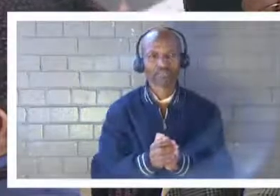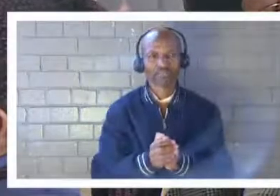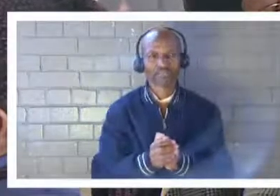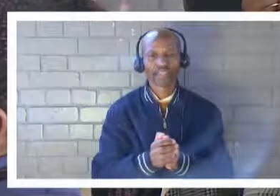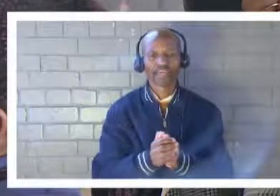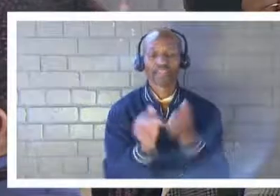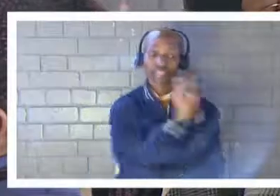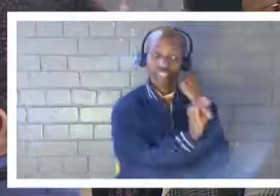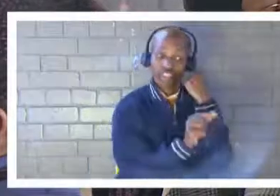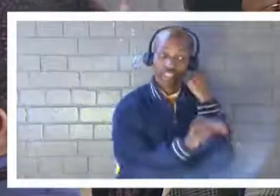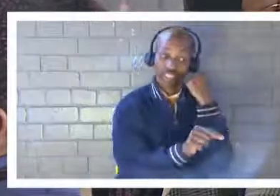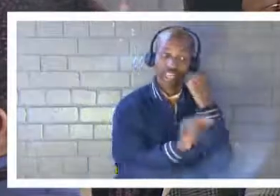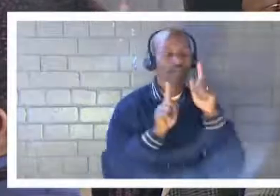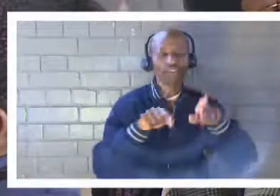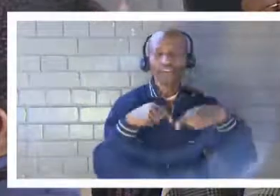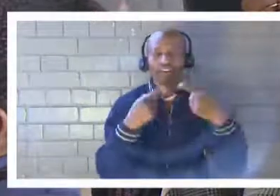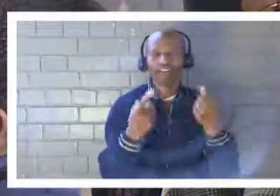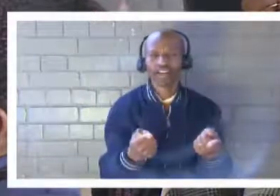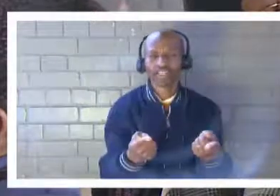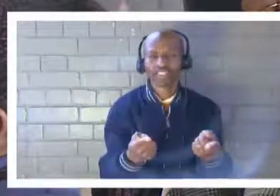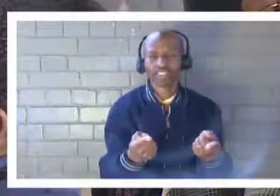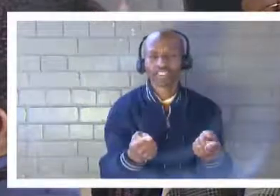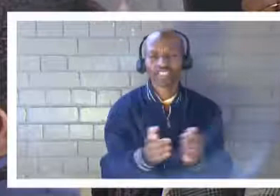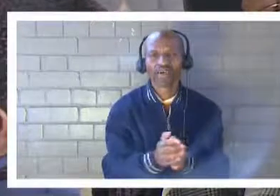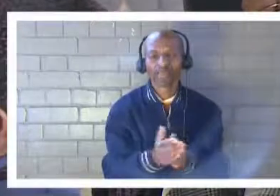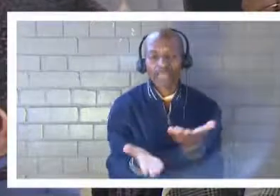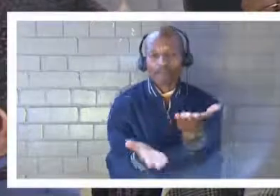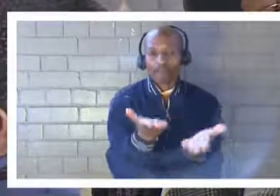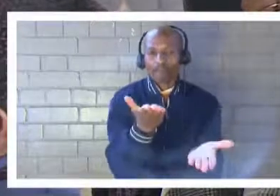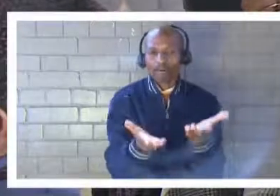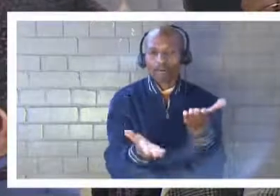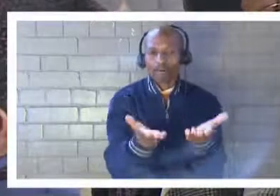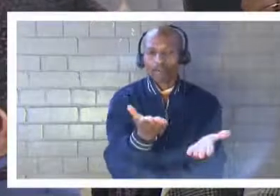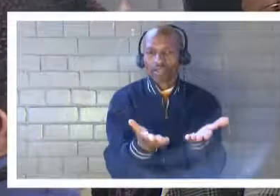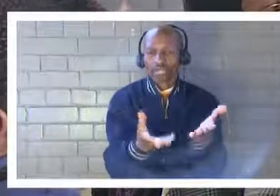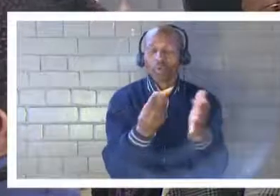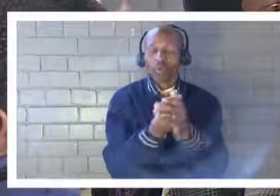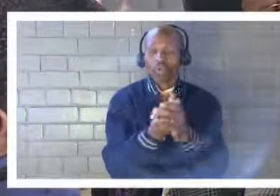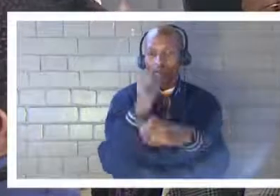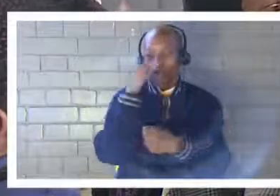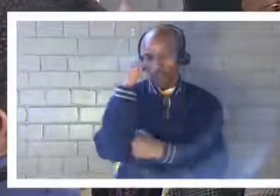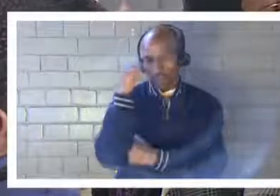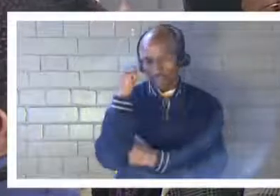an institution can be compared to